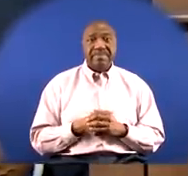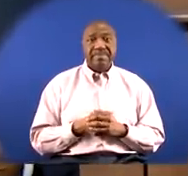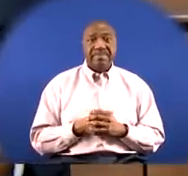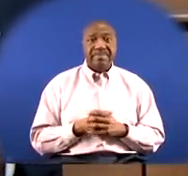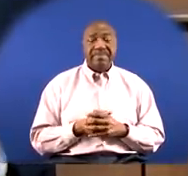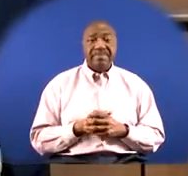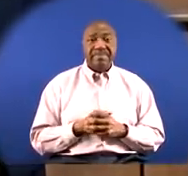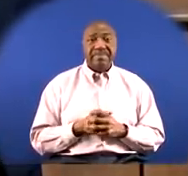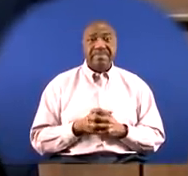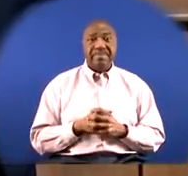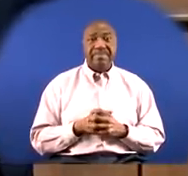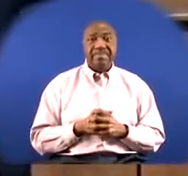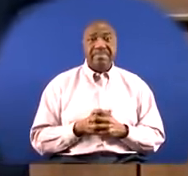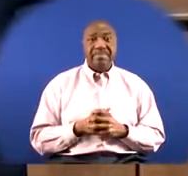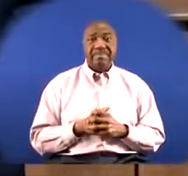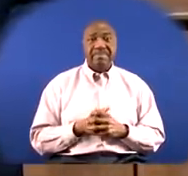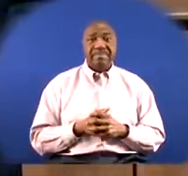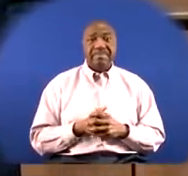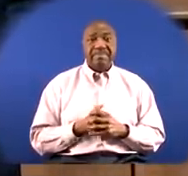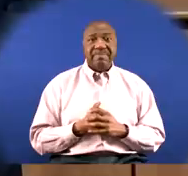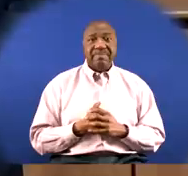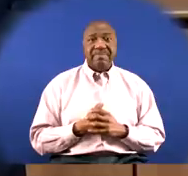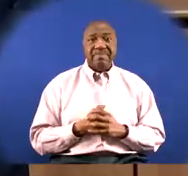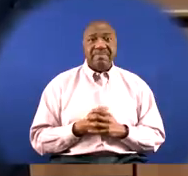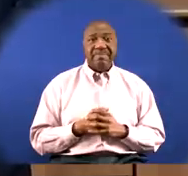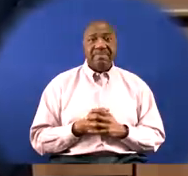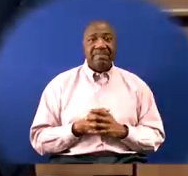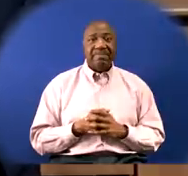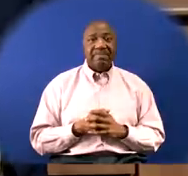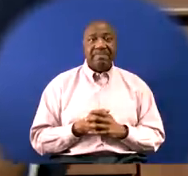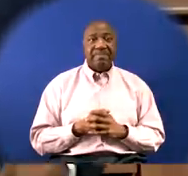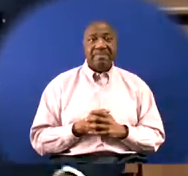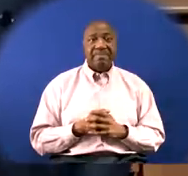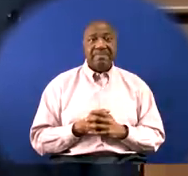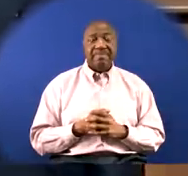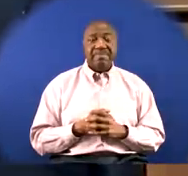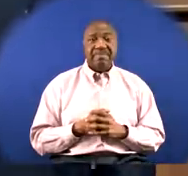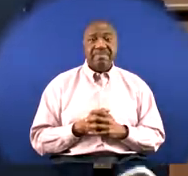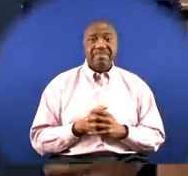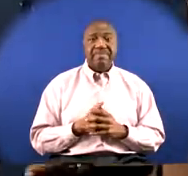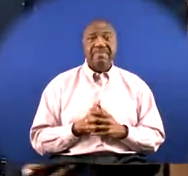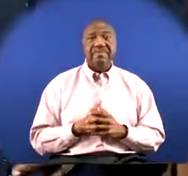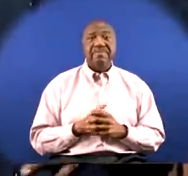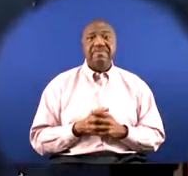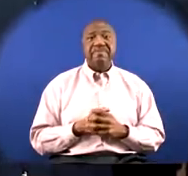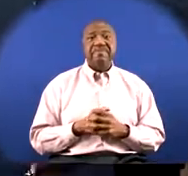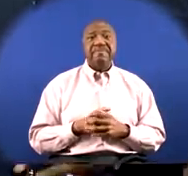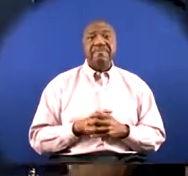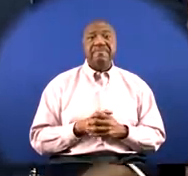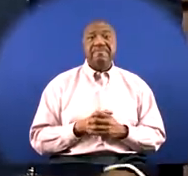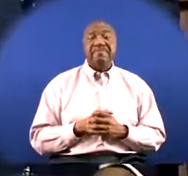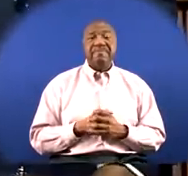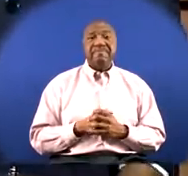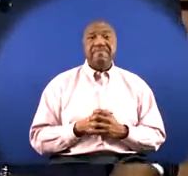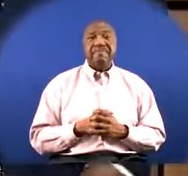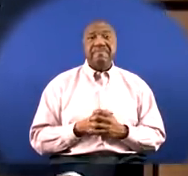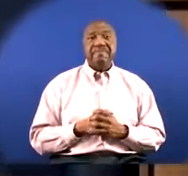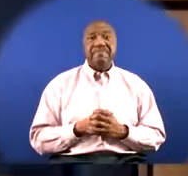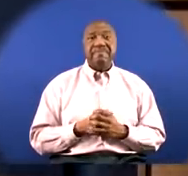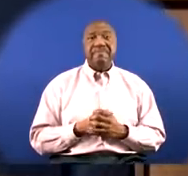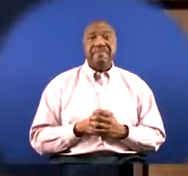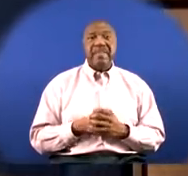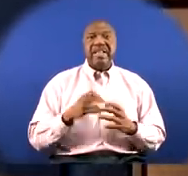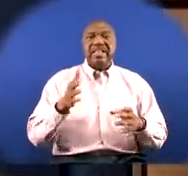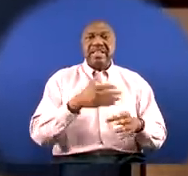drawn from Emmanuel's vein. Keep your hands up until you're served. Our leaders will come to you with dispatch. And let's